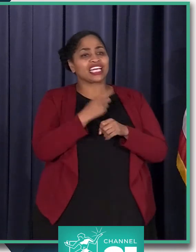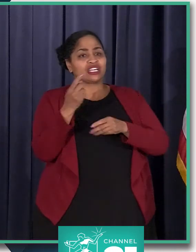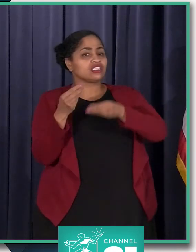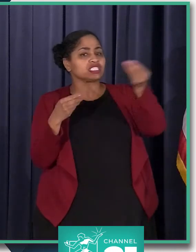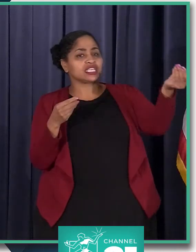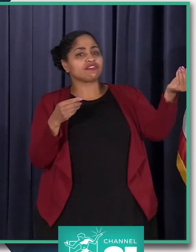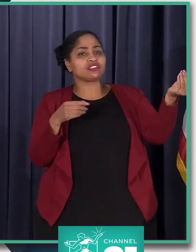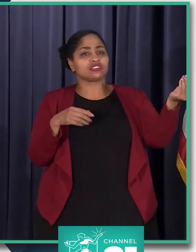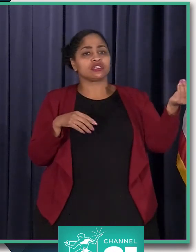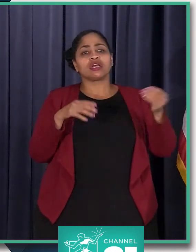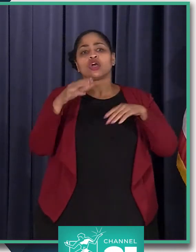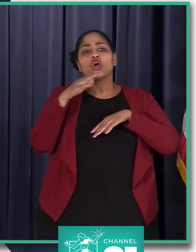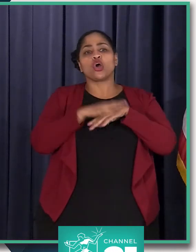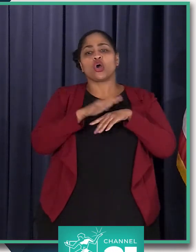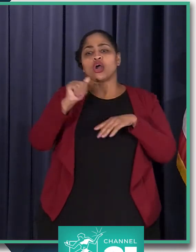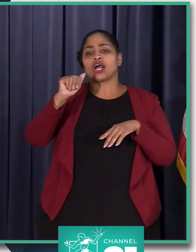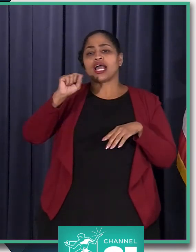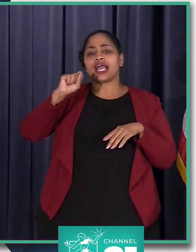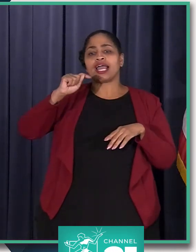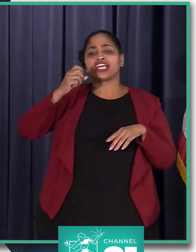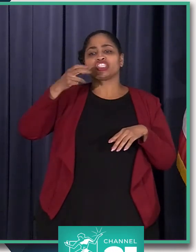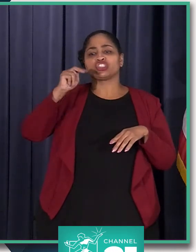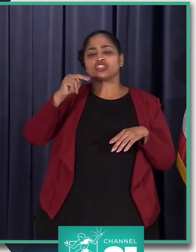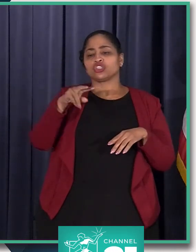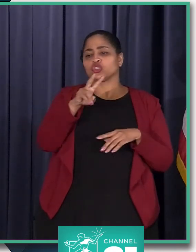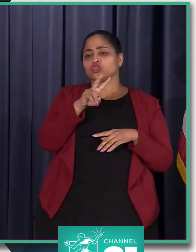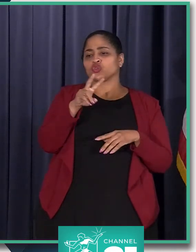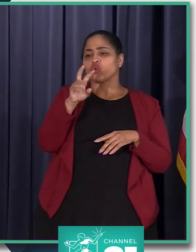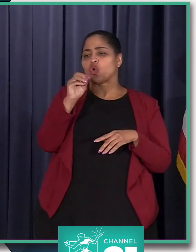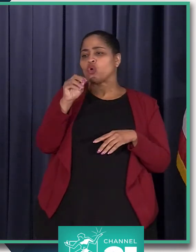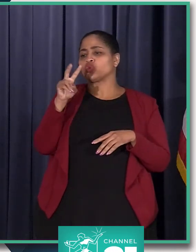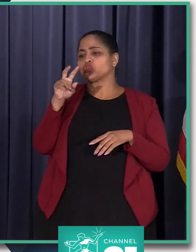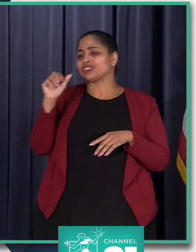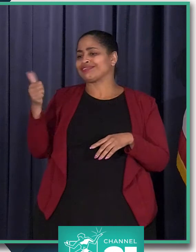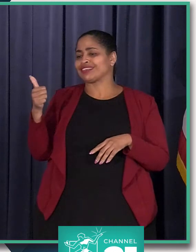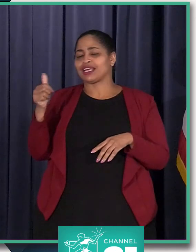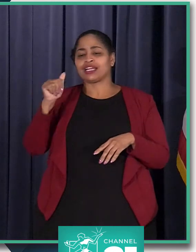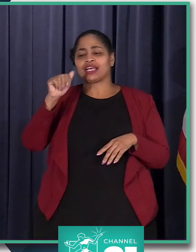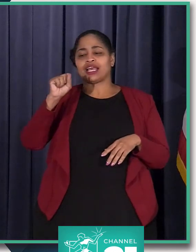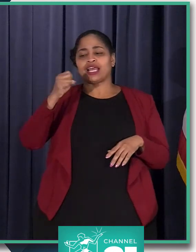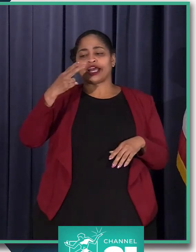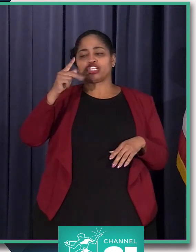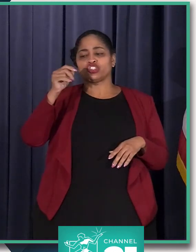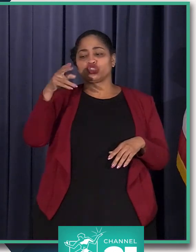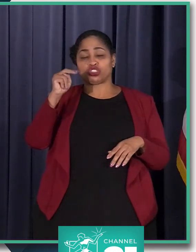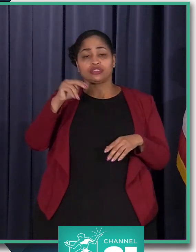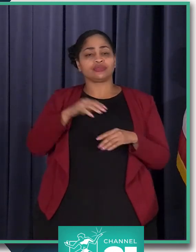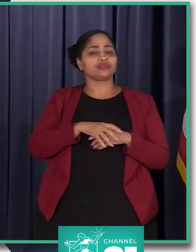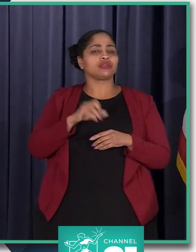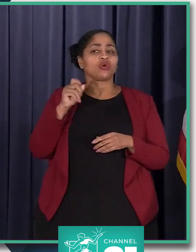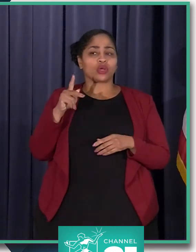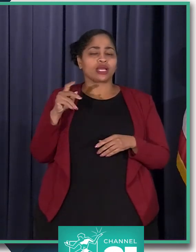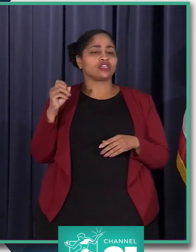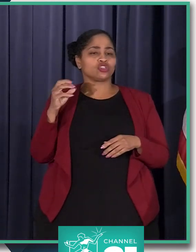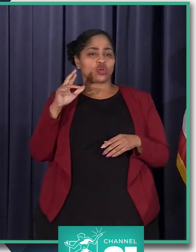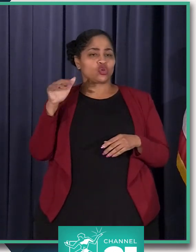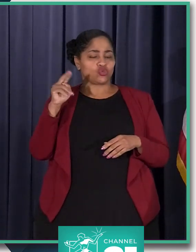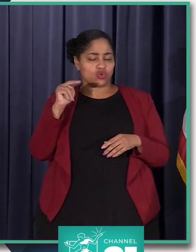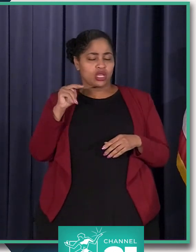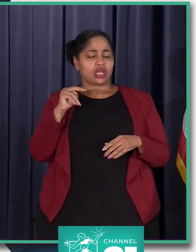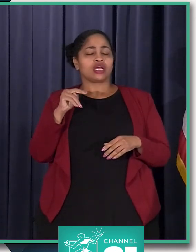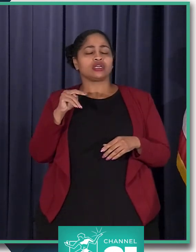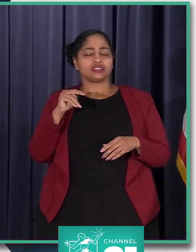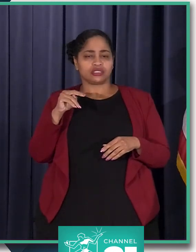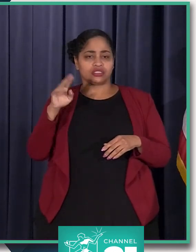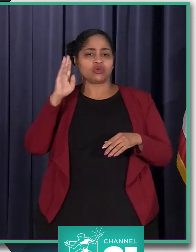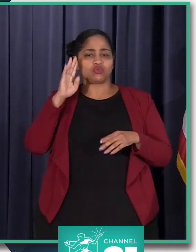in. It's on Ashton, and it's 20210 Ashton. Okay, so Ron Brundage is going to get 20210